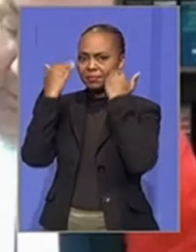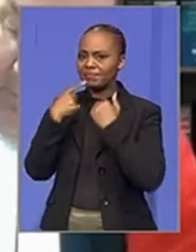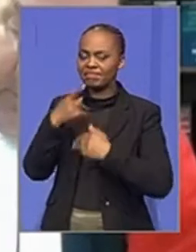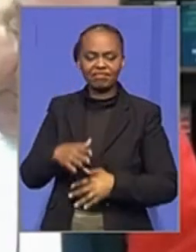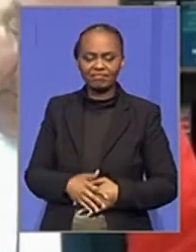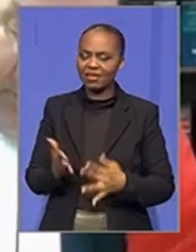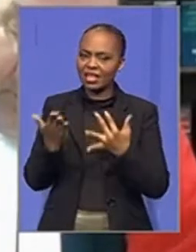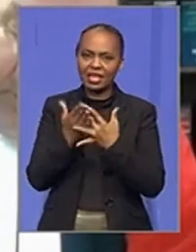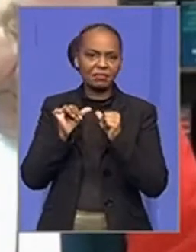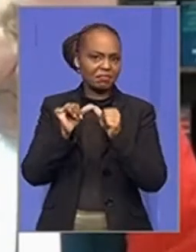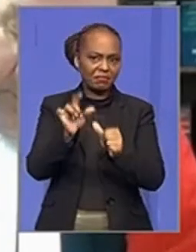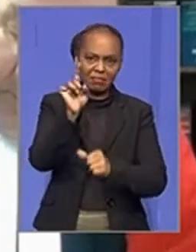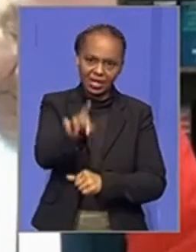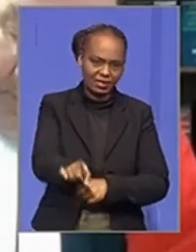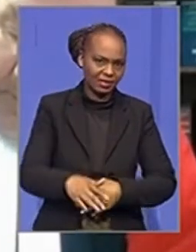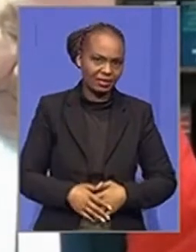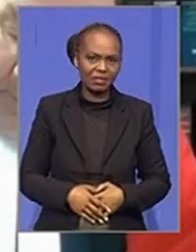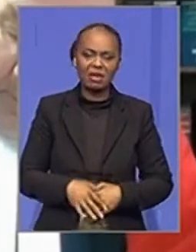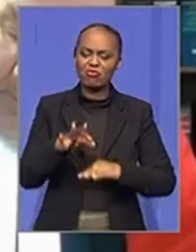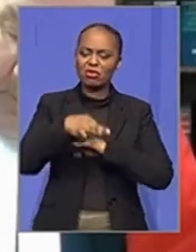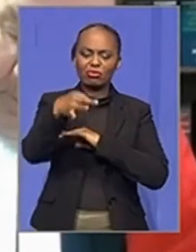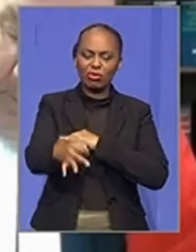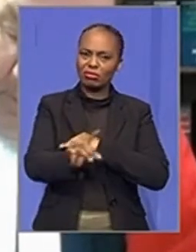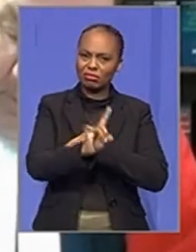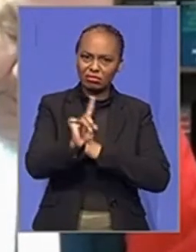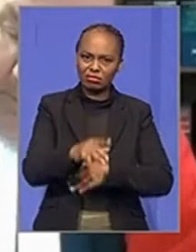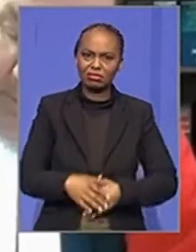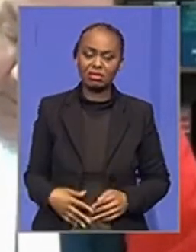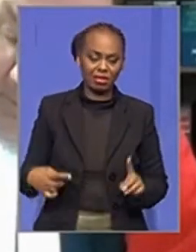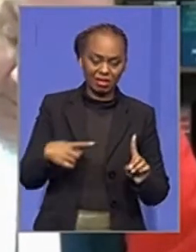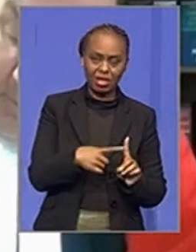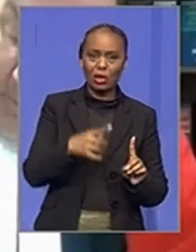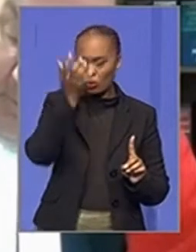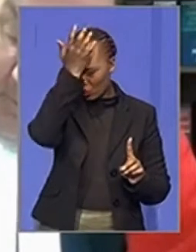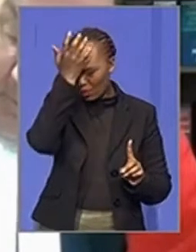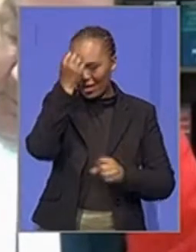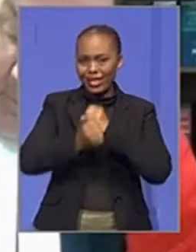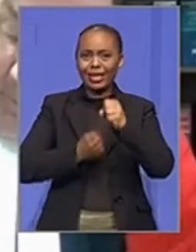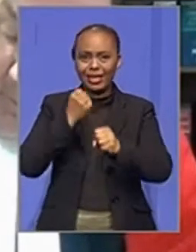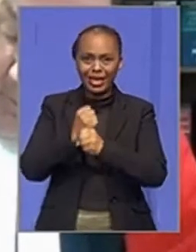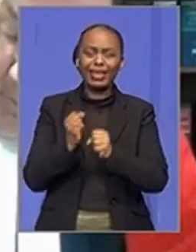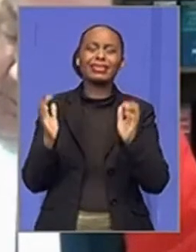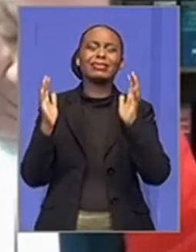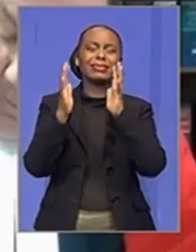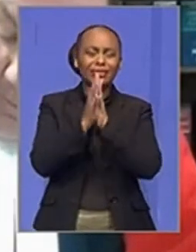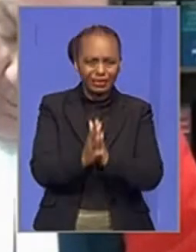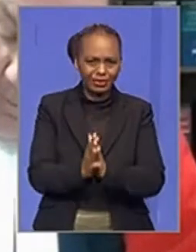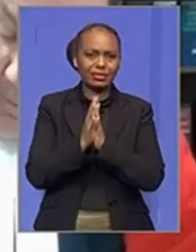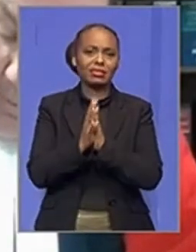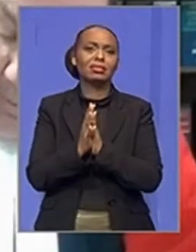The accused has for more than 10 years taken every point in the